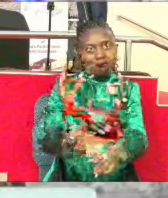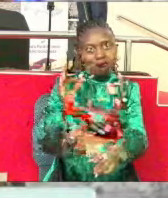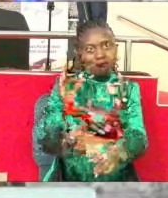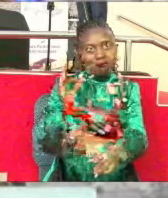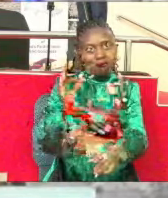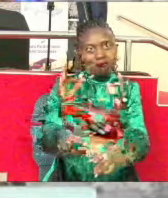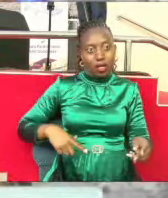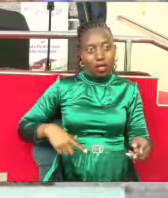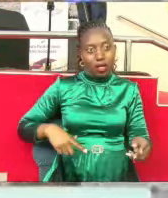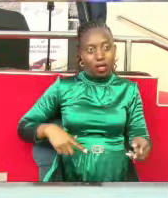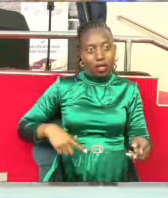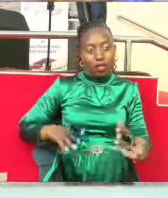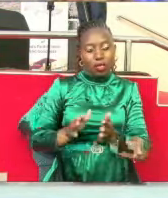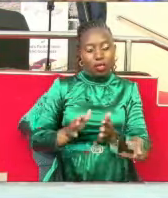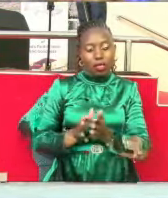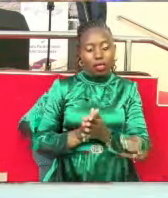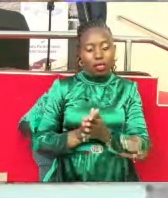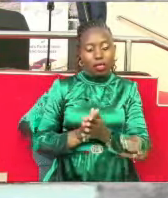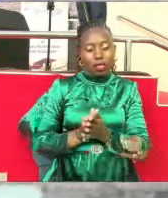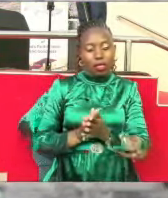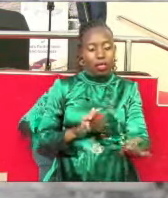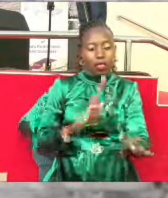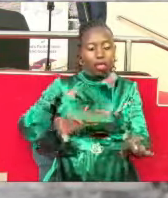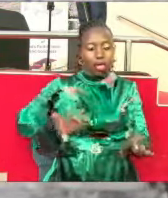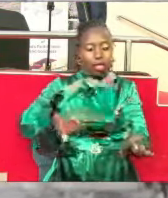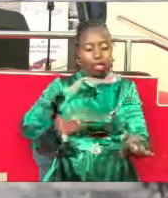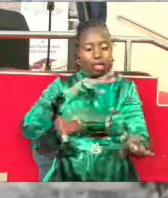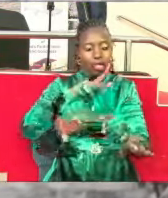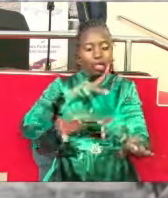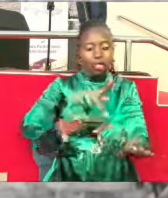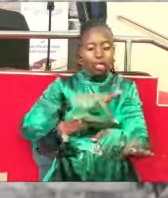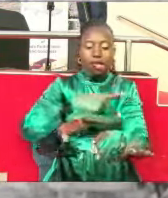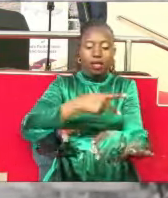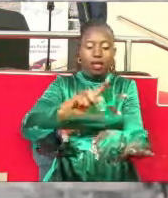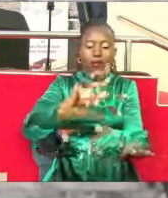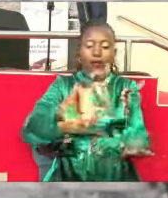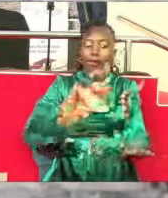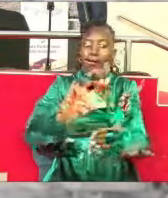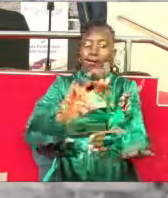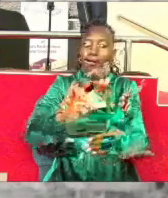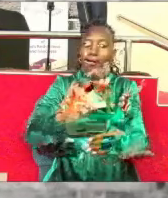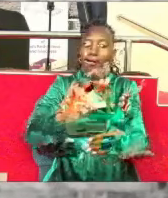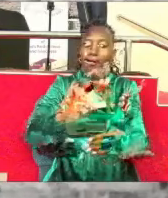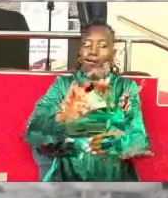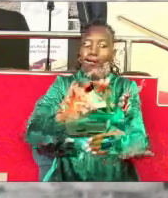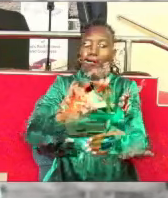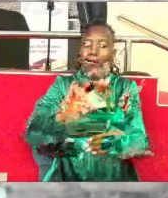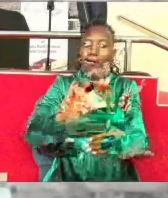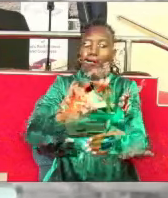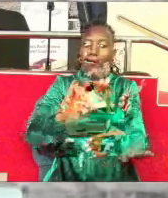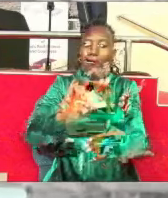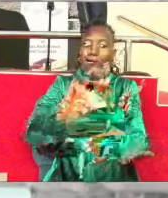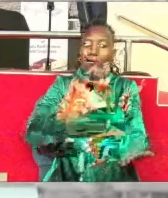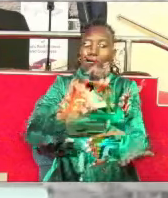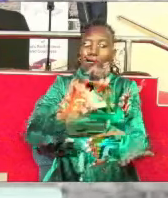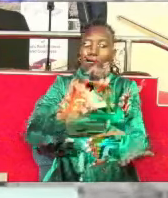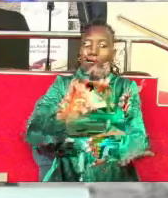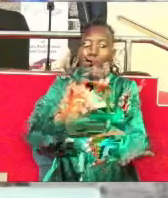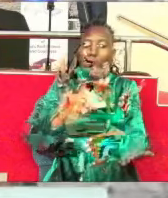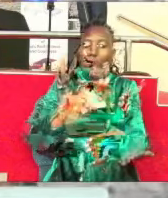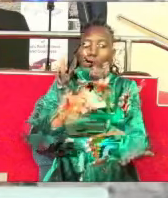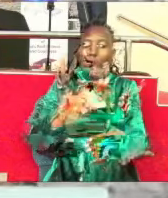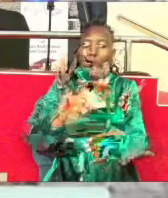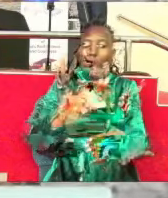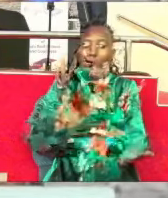I'd like us to read Psalms chapter 23. Ningependa tusome Zaburi 23. The psalm that we have sung today. Zaburi ambayo tumeimba leo. And it's